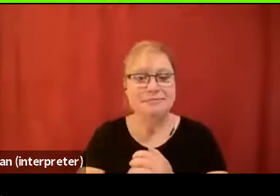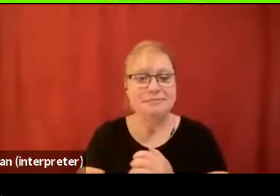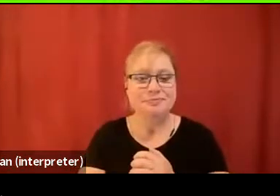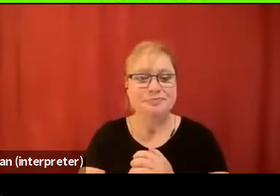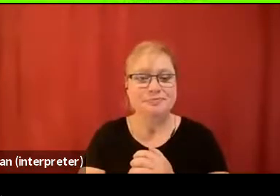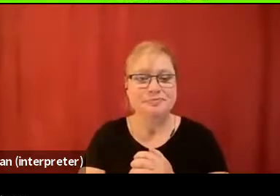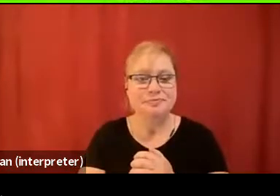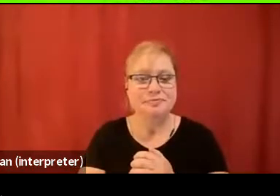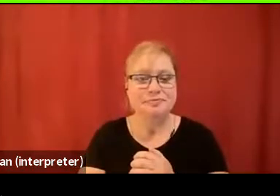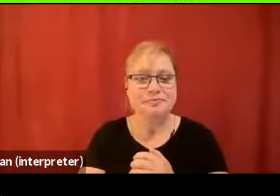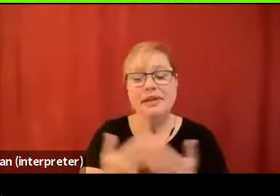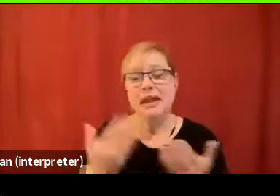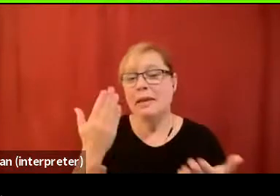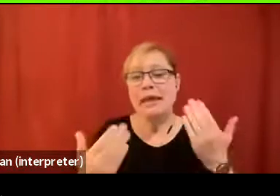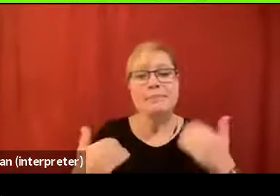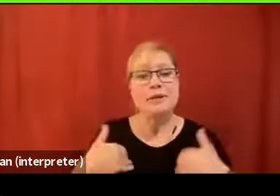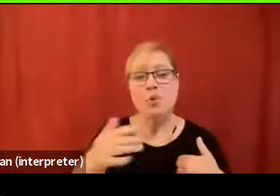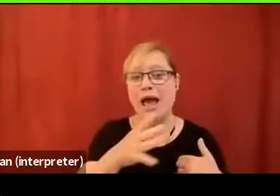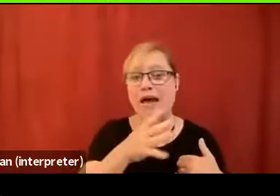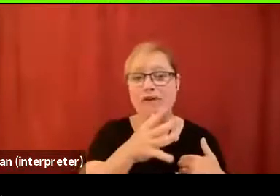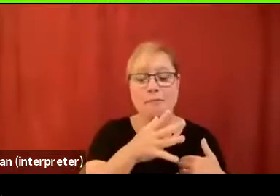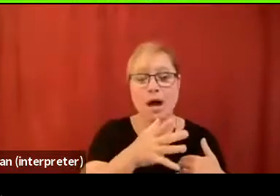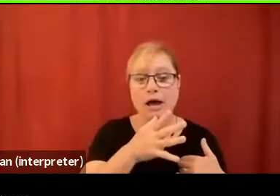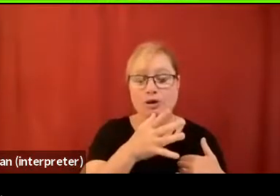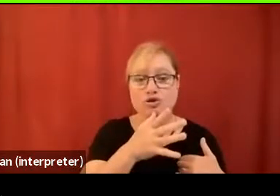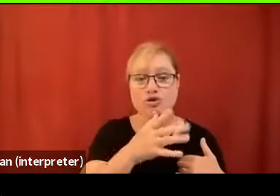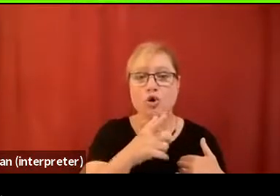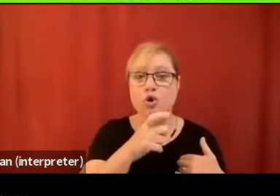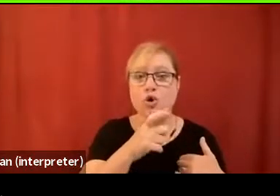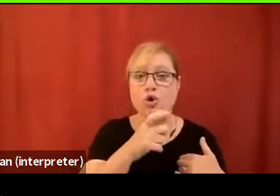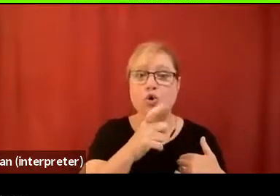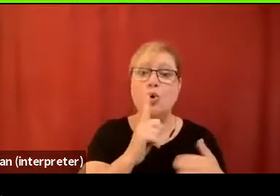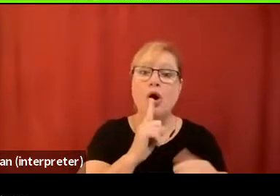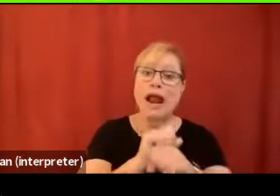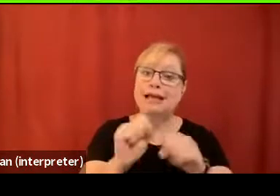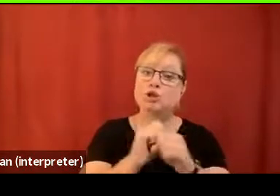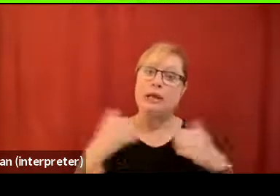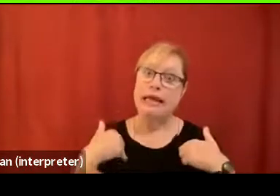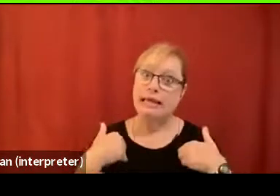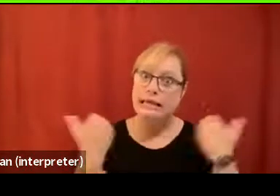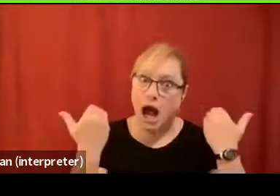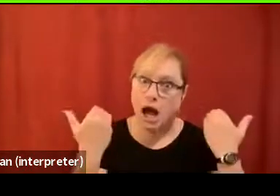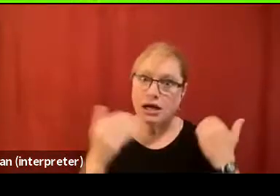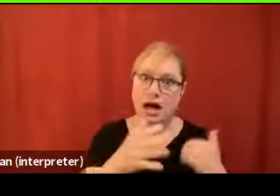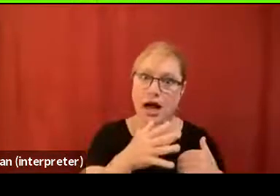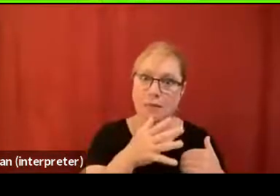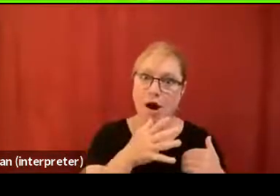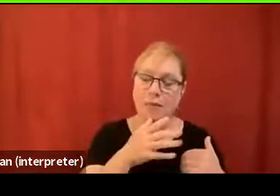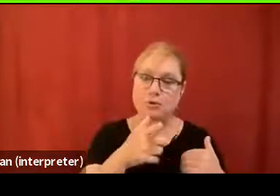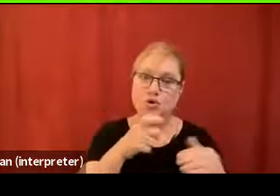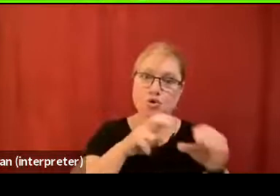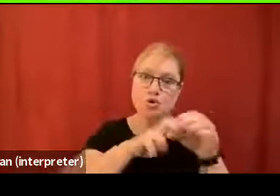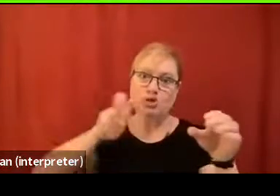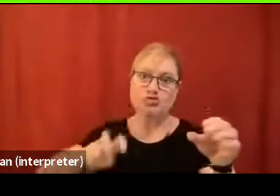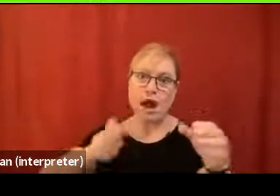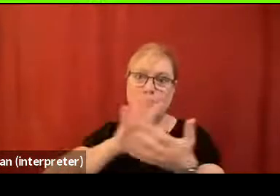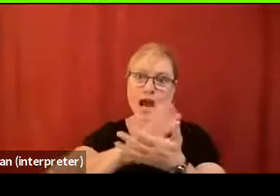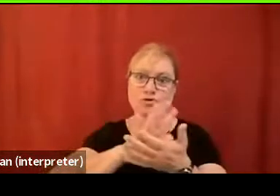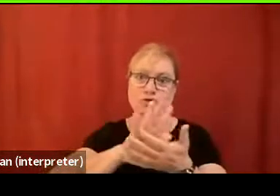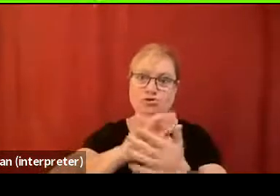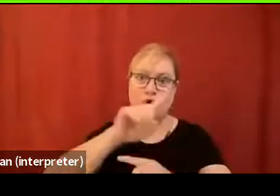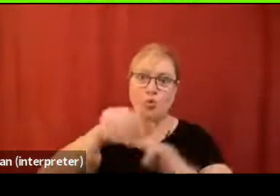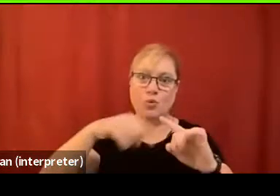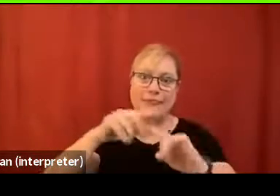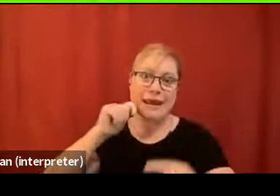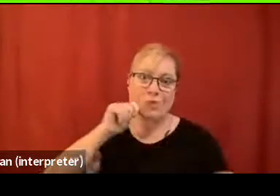You might have mothers who are actually young mothers who dropped out of school in their teenage